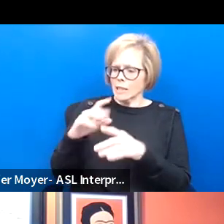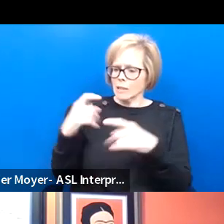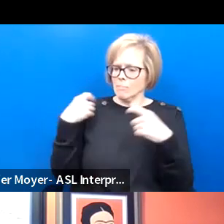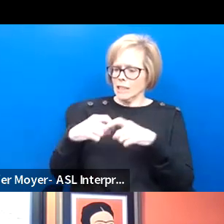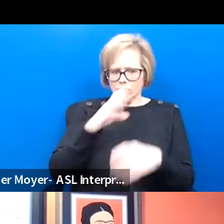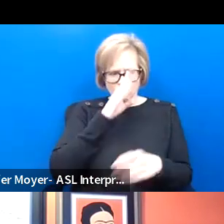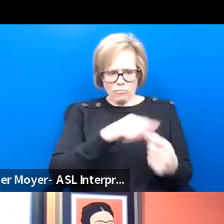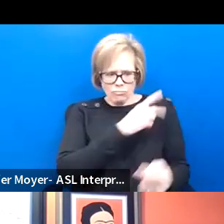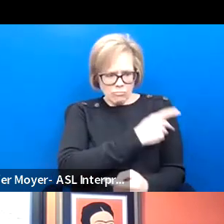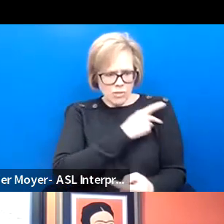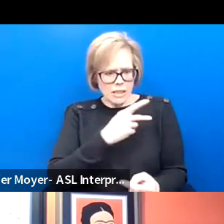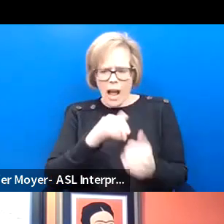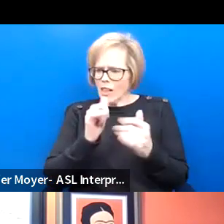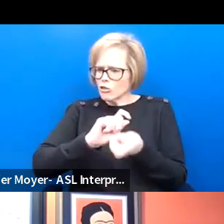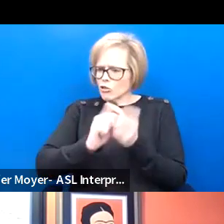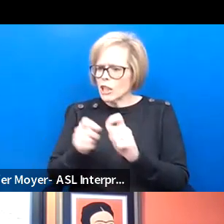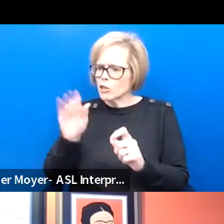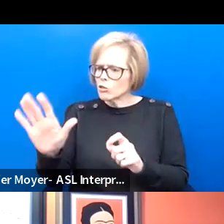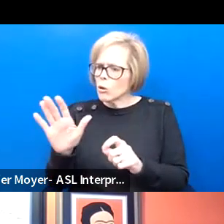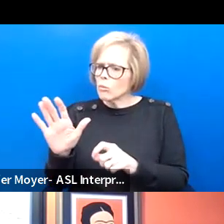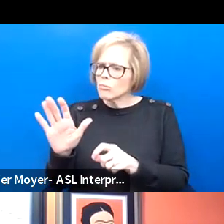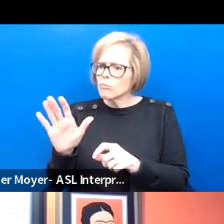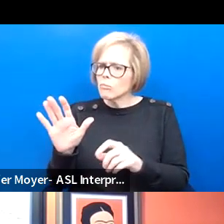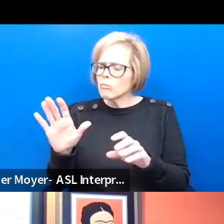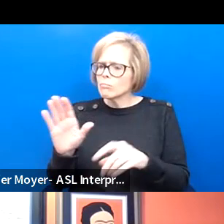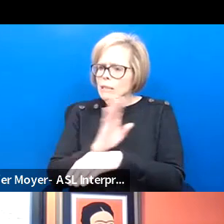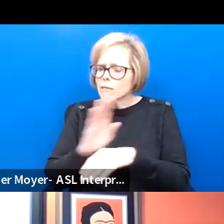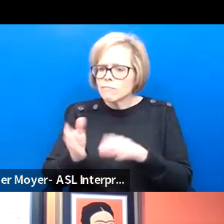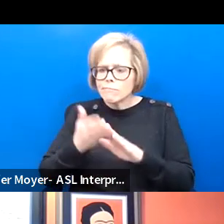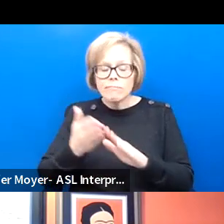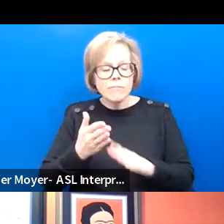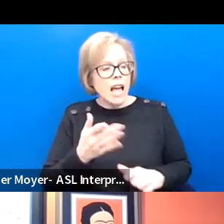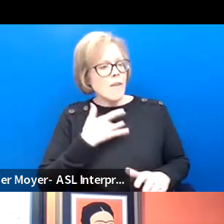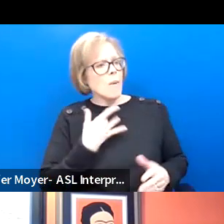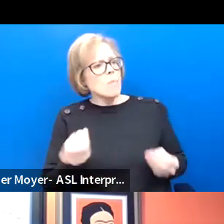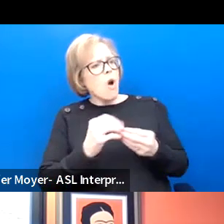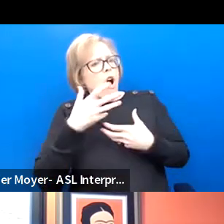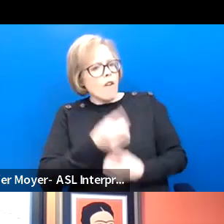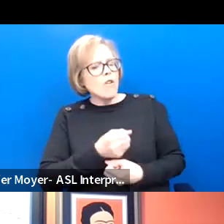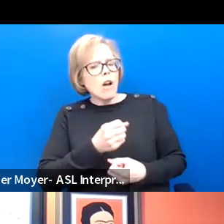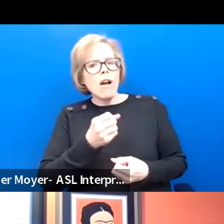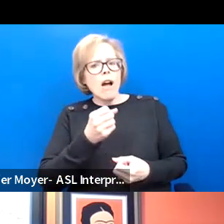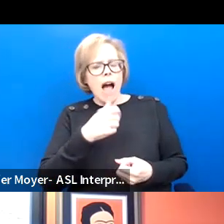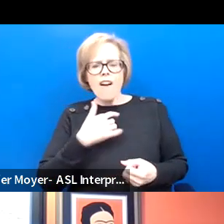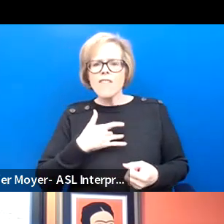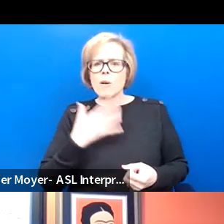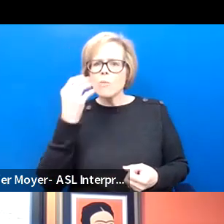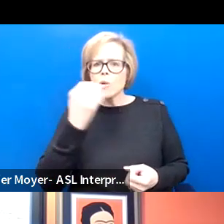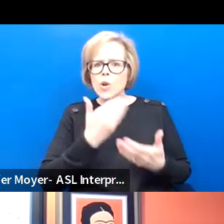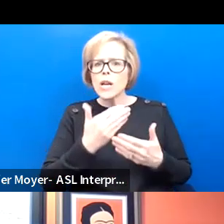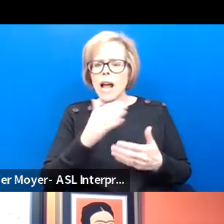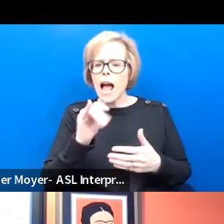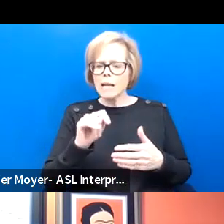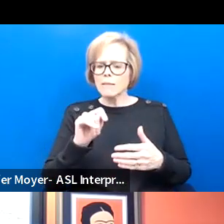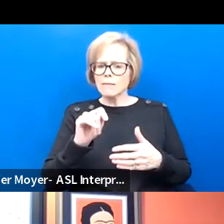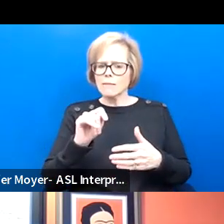It made me feel a lot more confident when I walked into the room, knowing that, there's other people. I felt pretty good at baseline, but there was